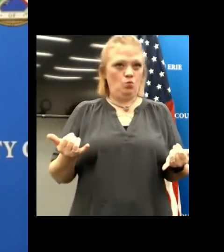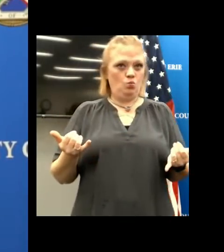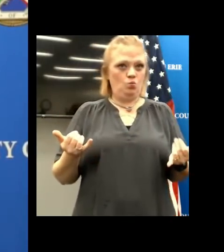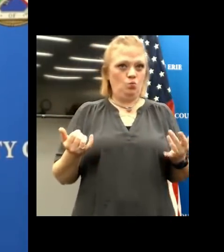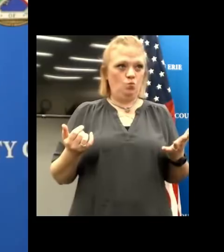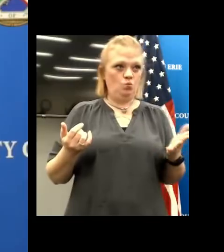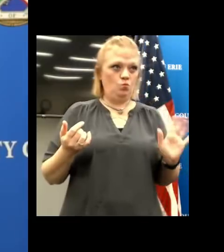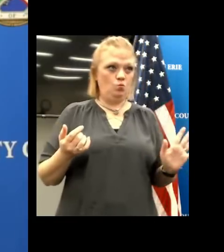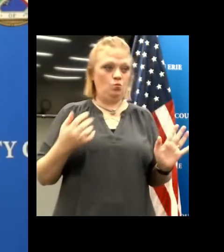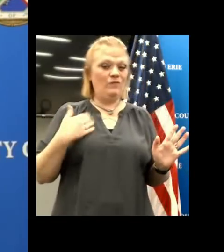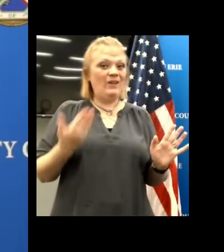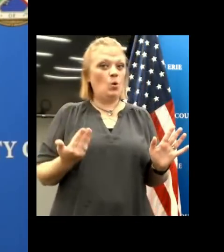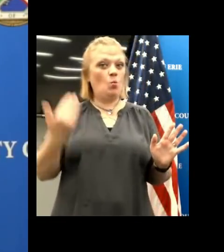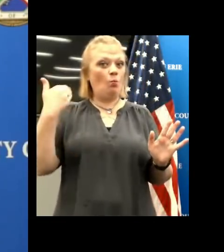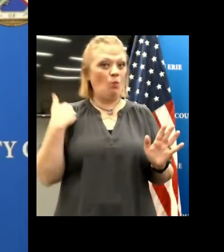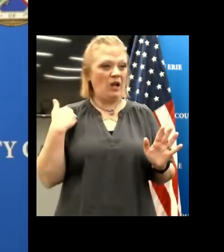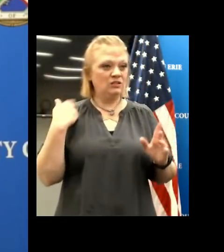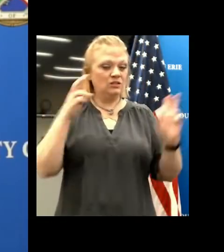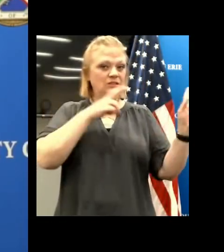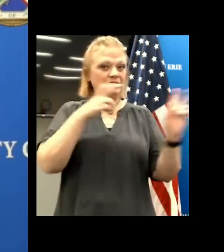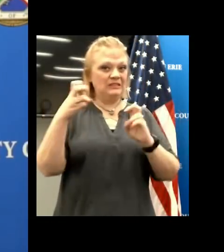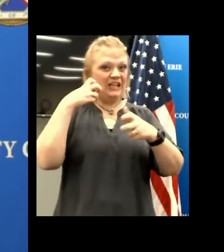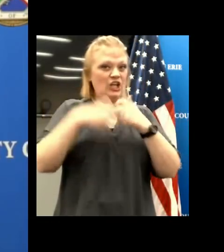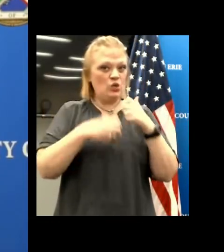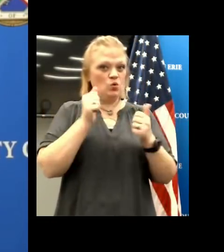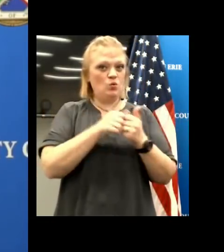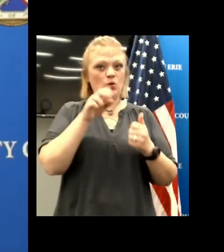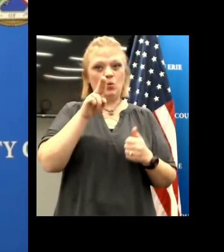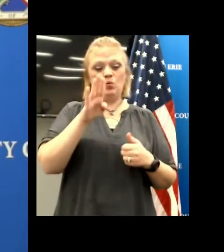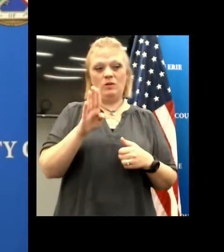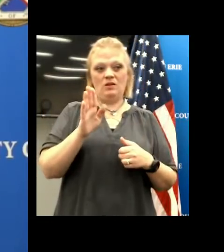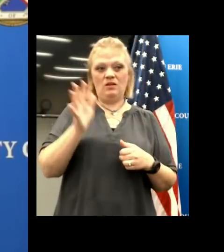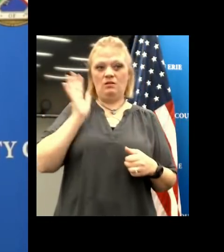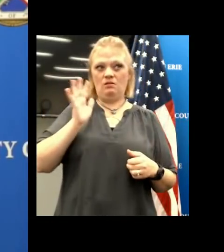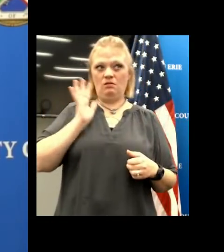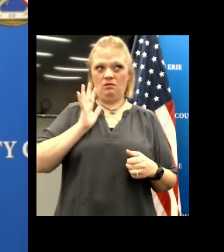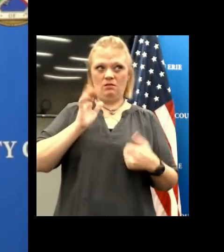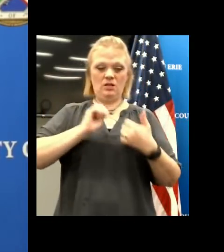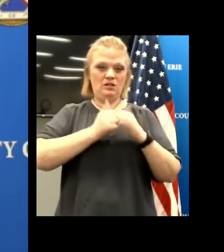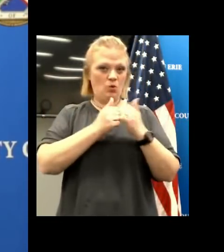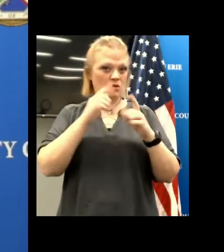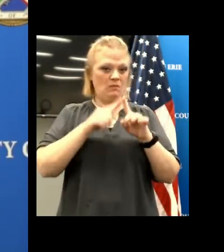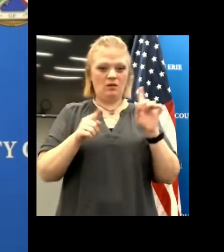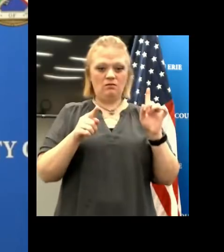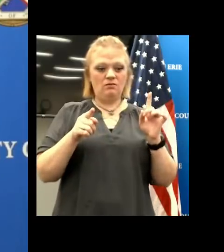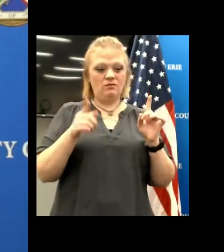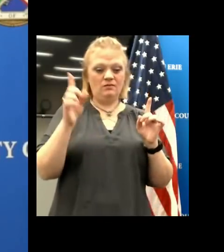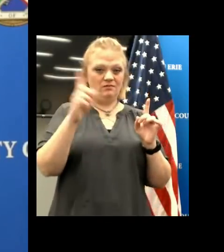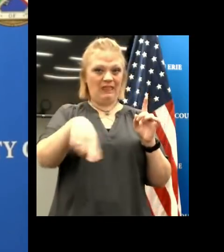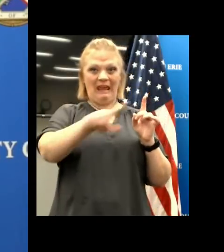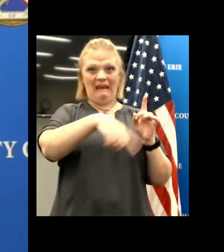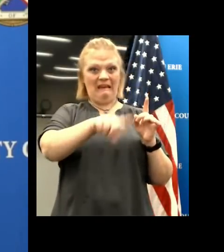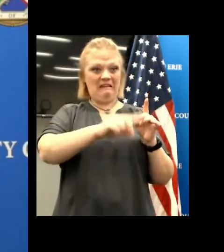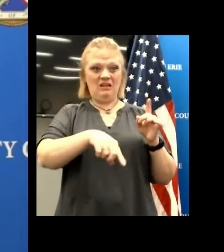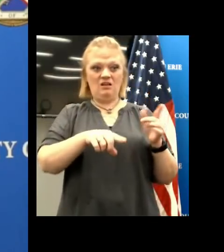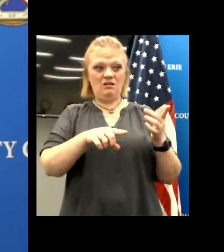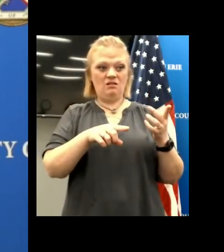There was issues with UB earlier. We talked about that, UB Sports, but they have put in a very, very